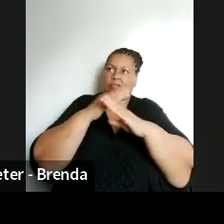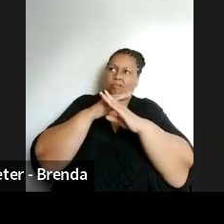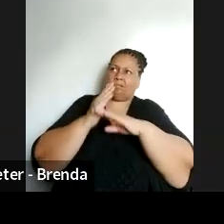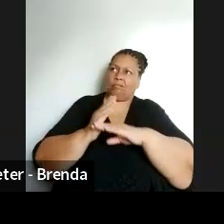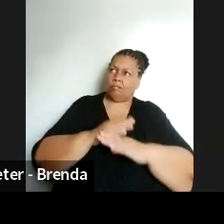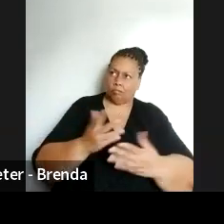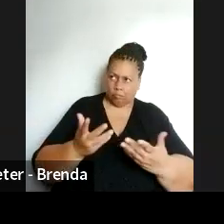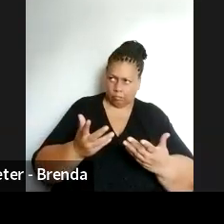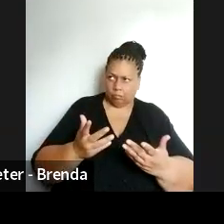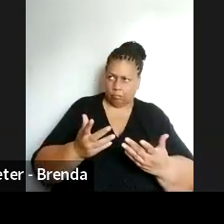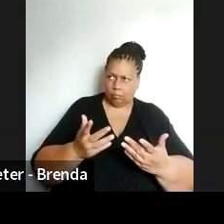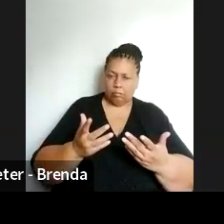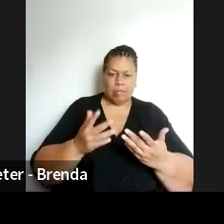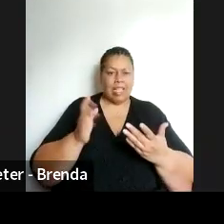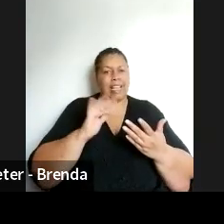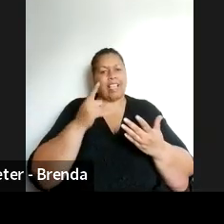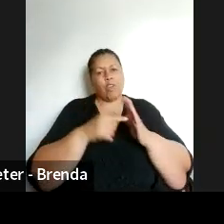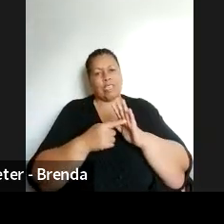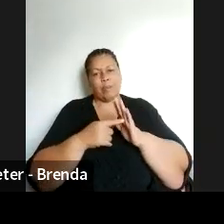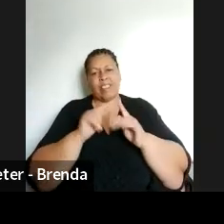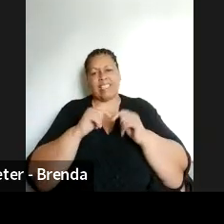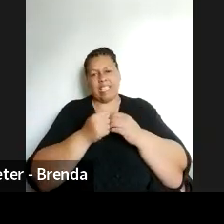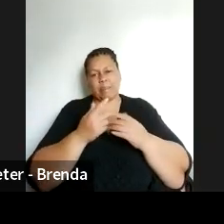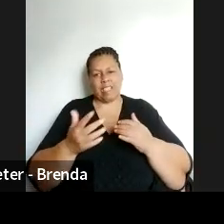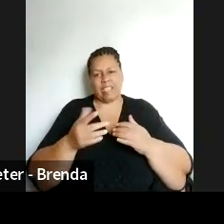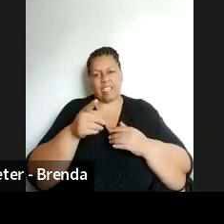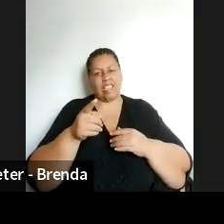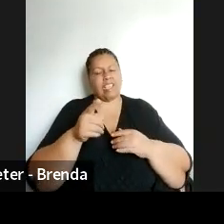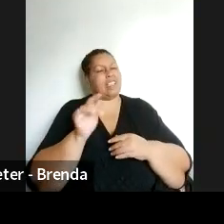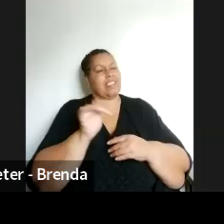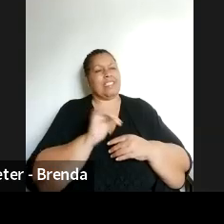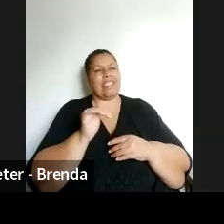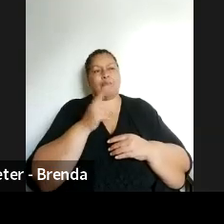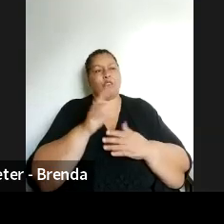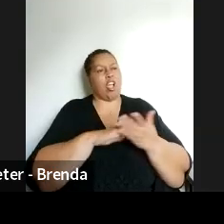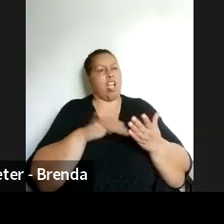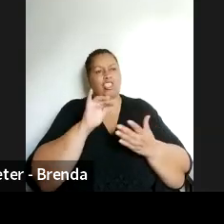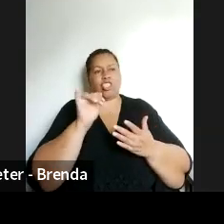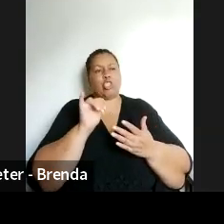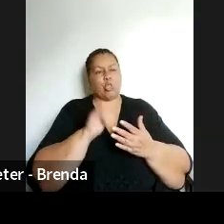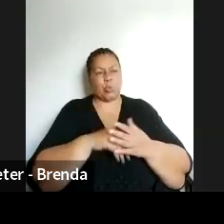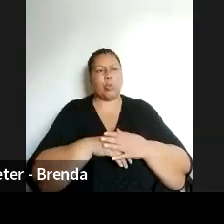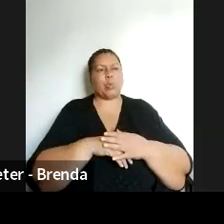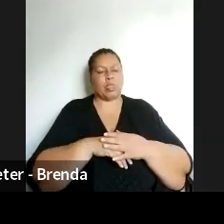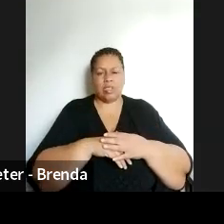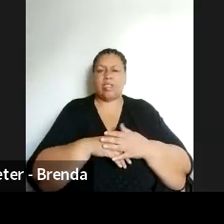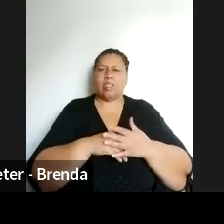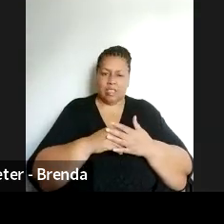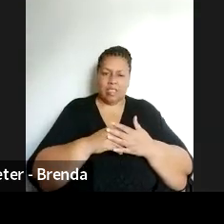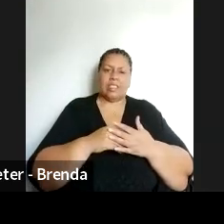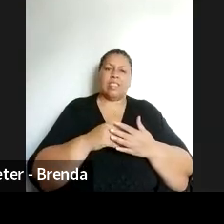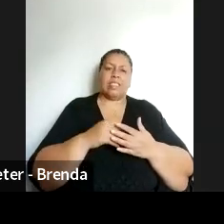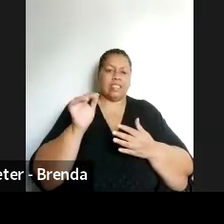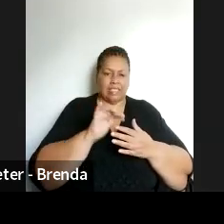like the Erskine team, and everyone. Yeah, same for colleges too. And same